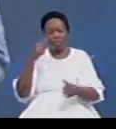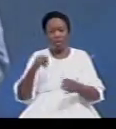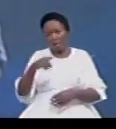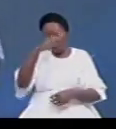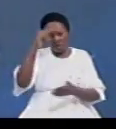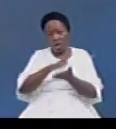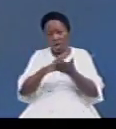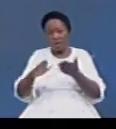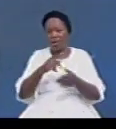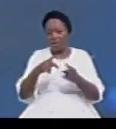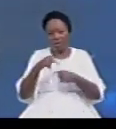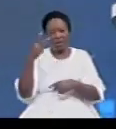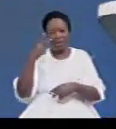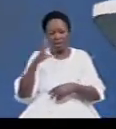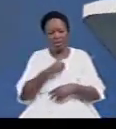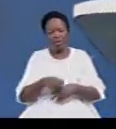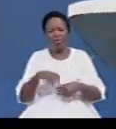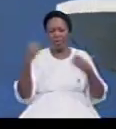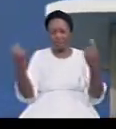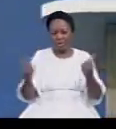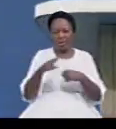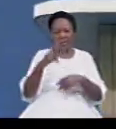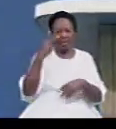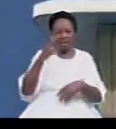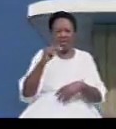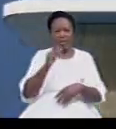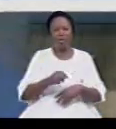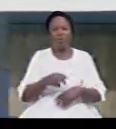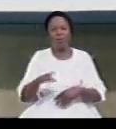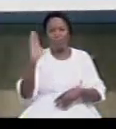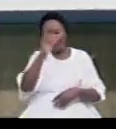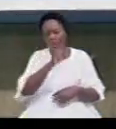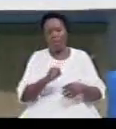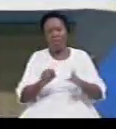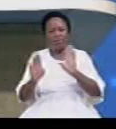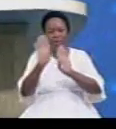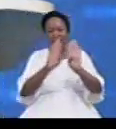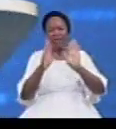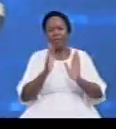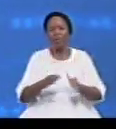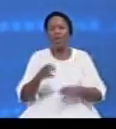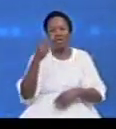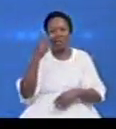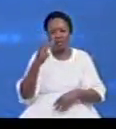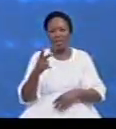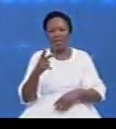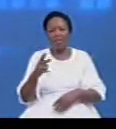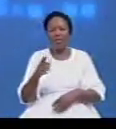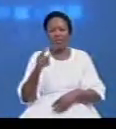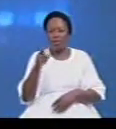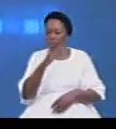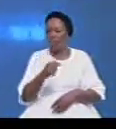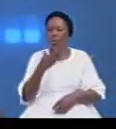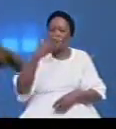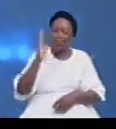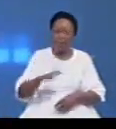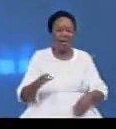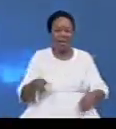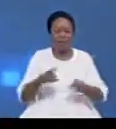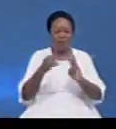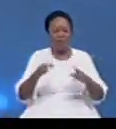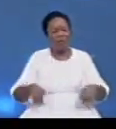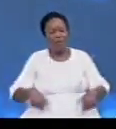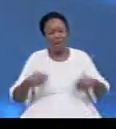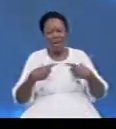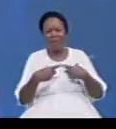your transgression. He sees your misbehavior. He sees your abnormal life,